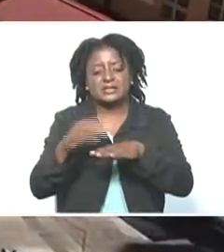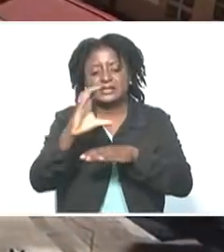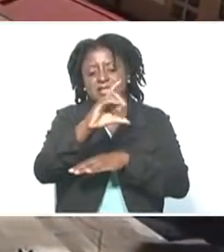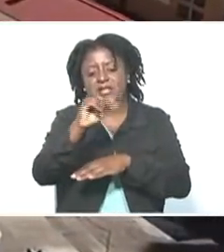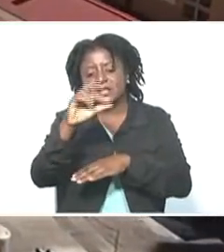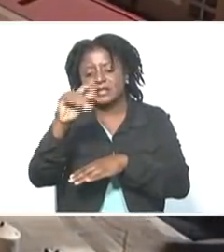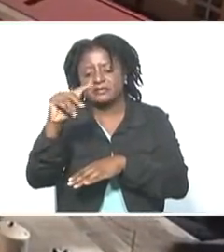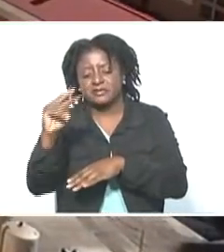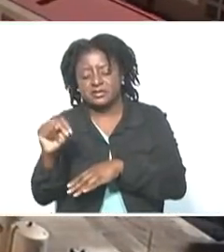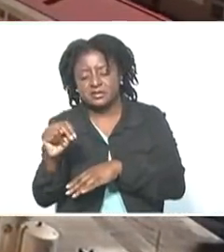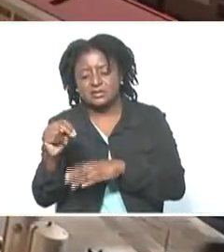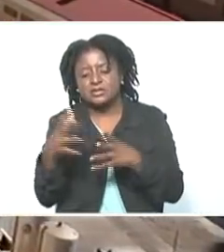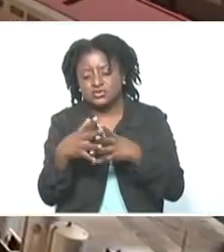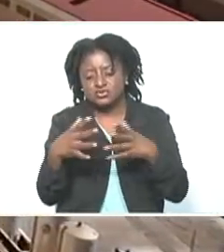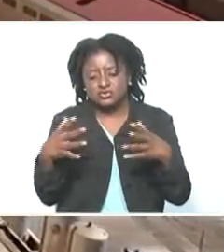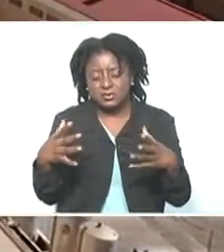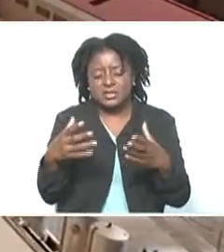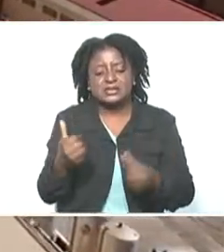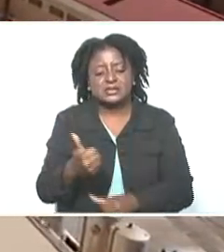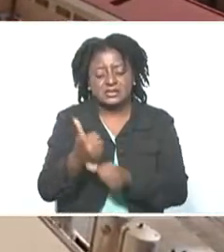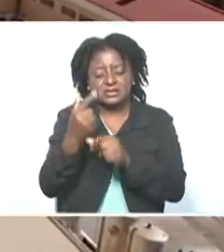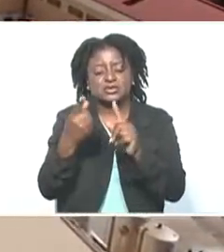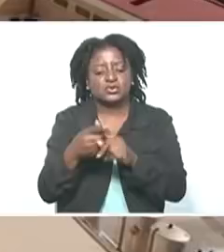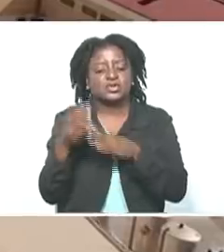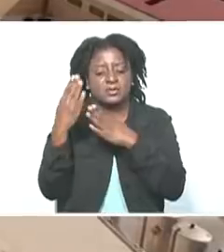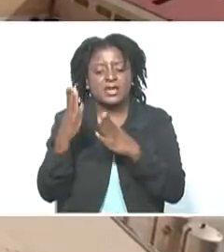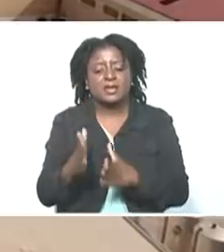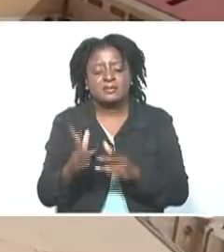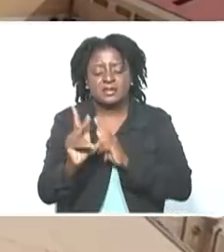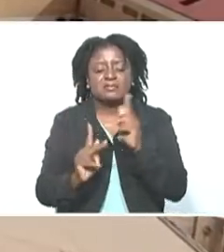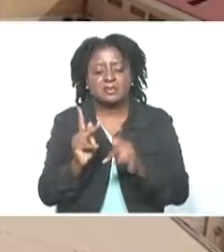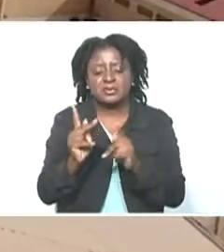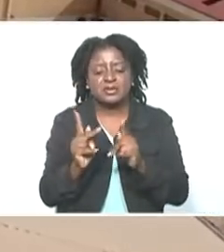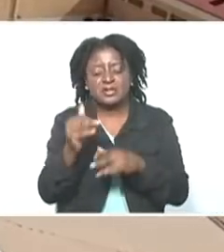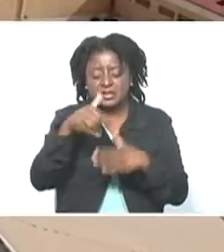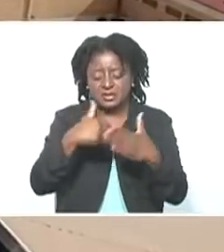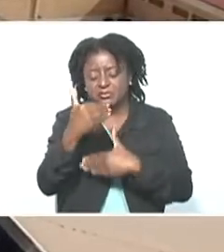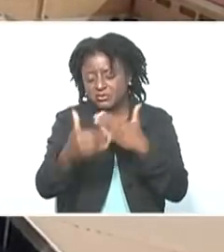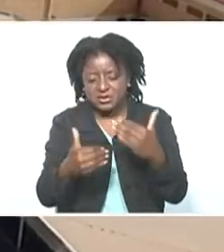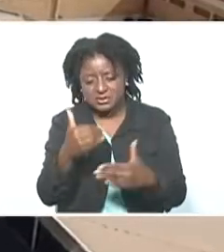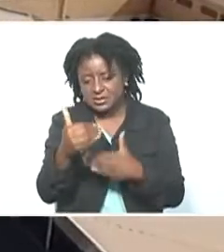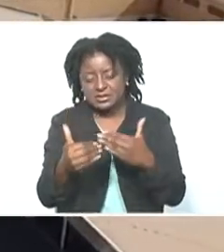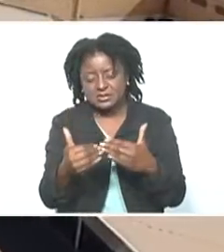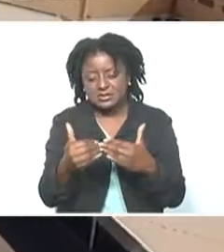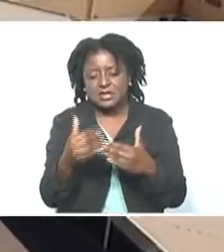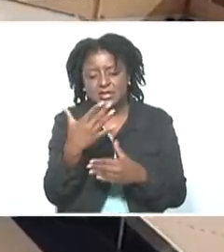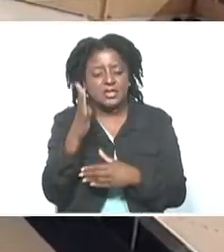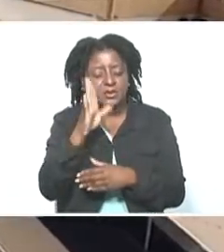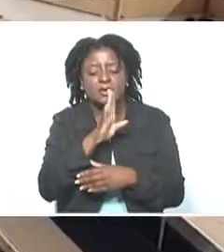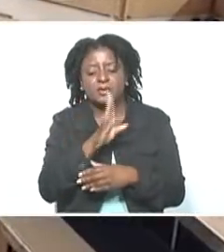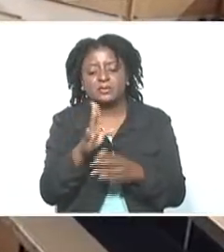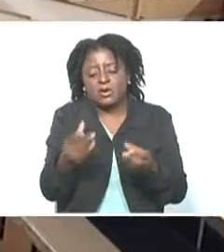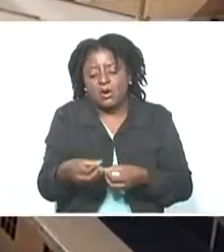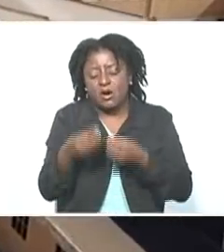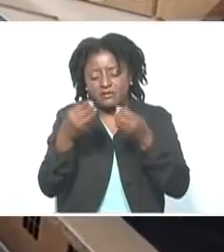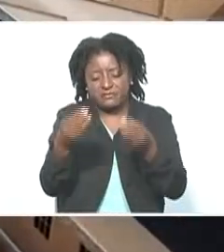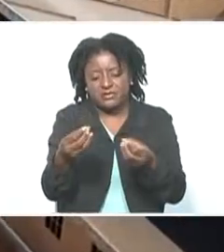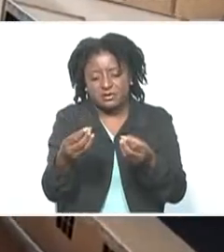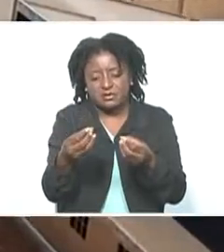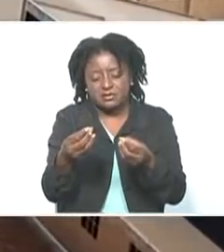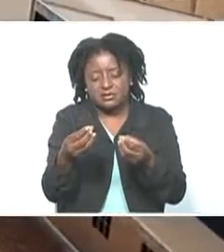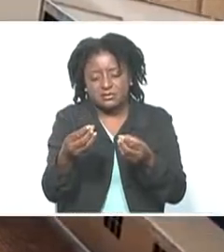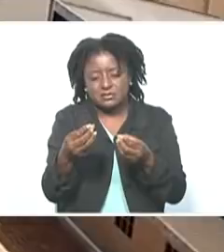will be of tremendous assistance to the Bahamian people. In the process, they are going to offer